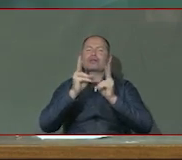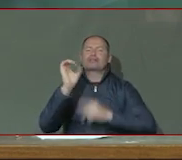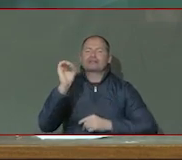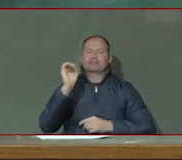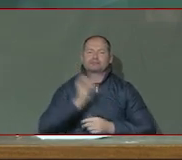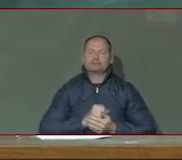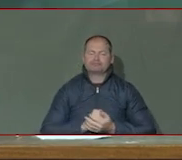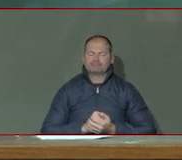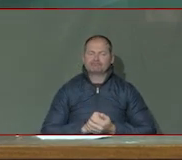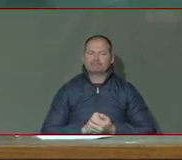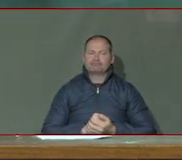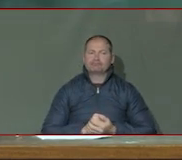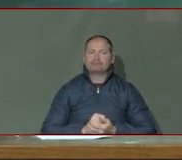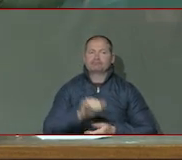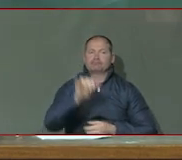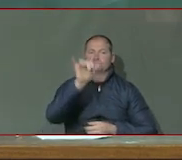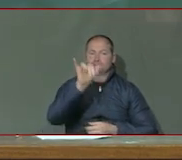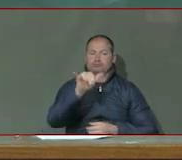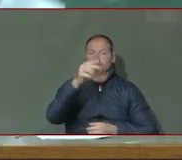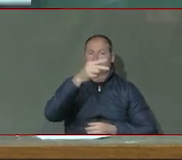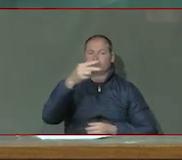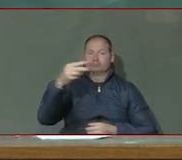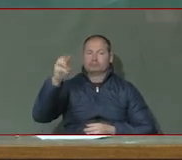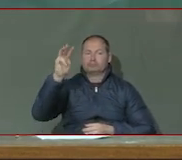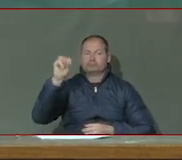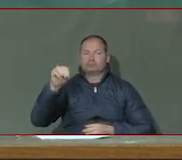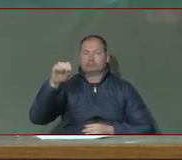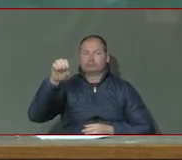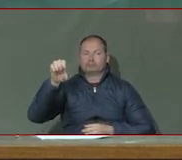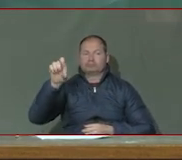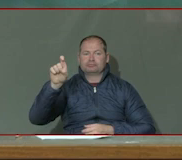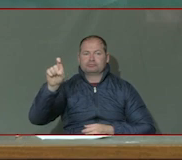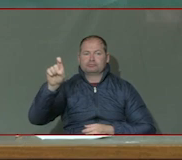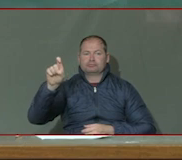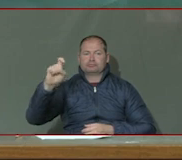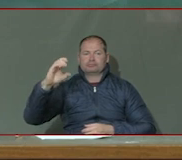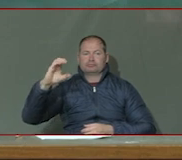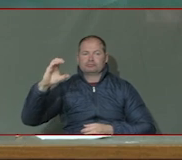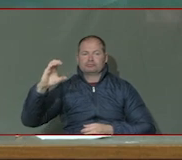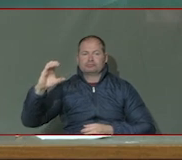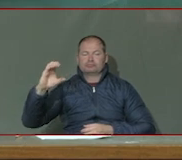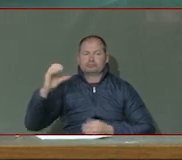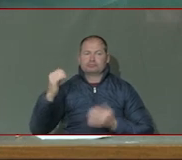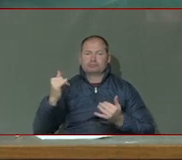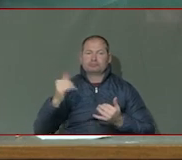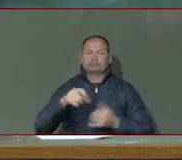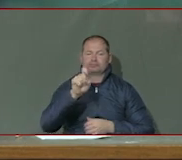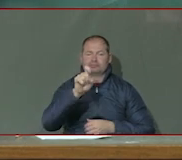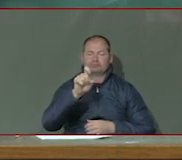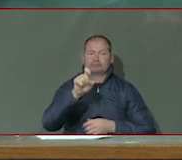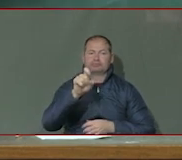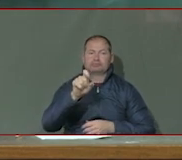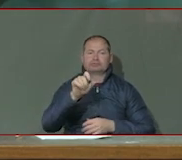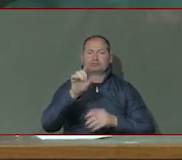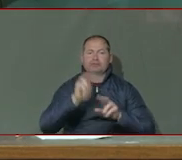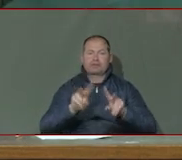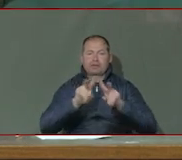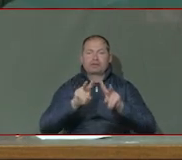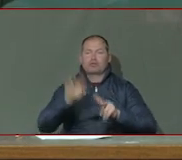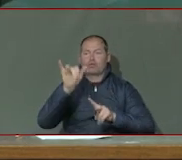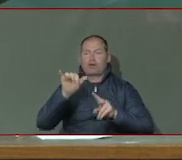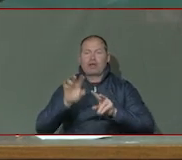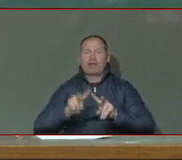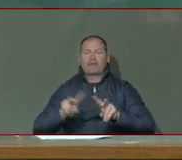can say y is equal to mx plus c. You can then substitute your x and your y value and your m value and solve for